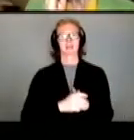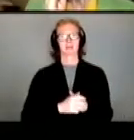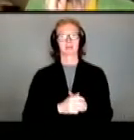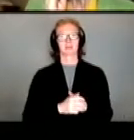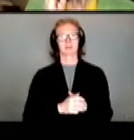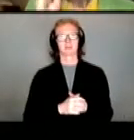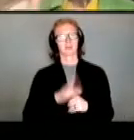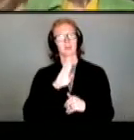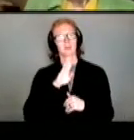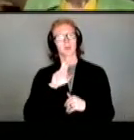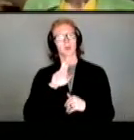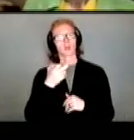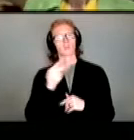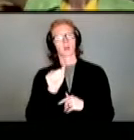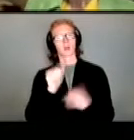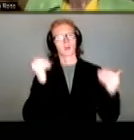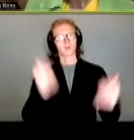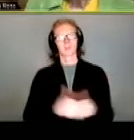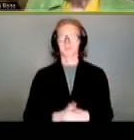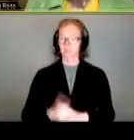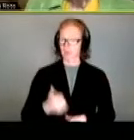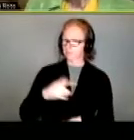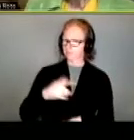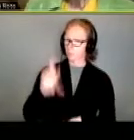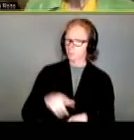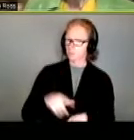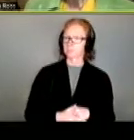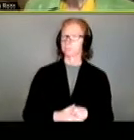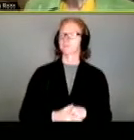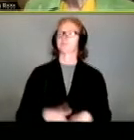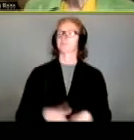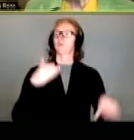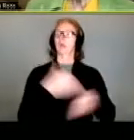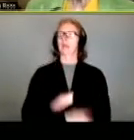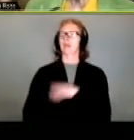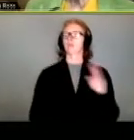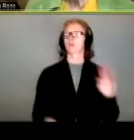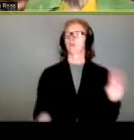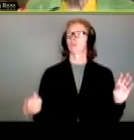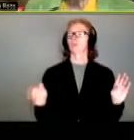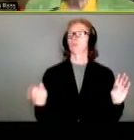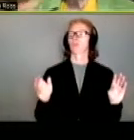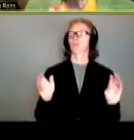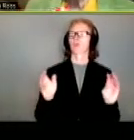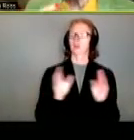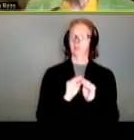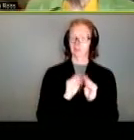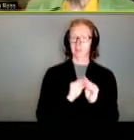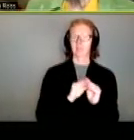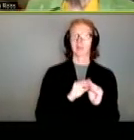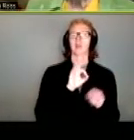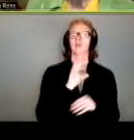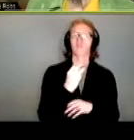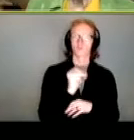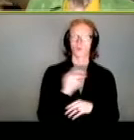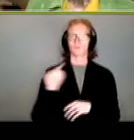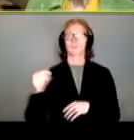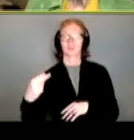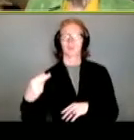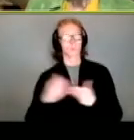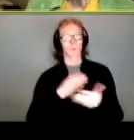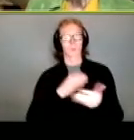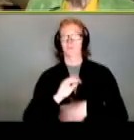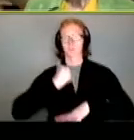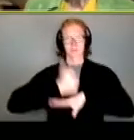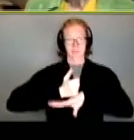ahead, Barbara, thank you. I had a question. After the public input, whether it's a forum or a town hall or whatever method you gather